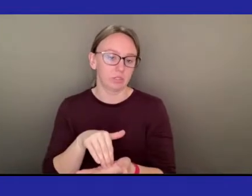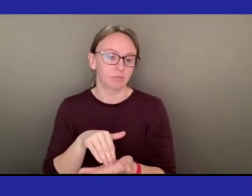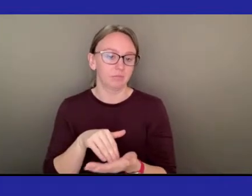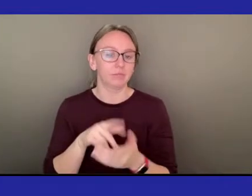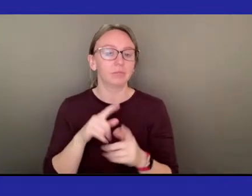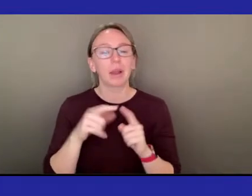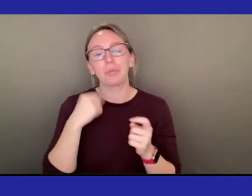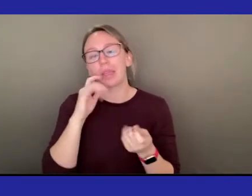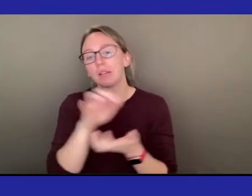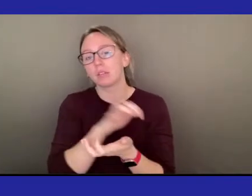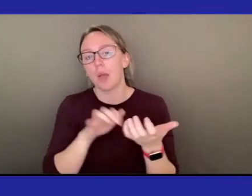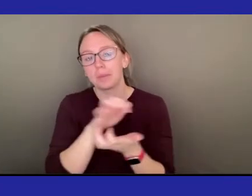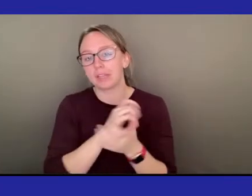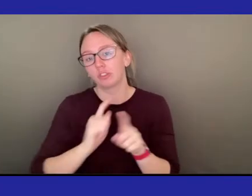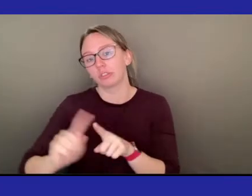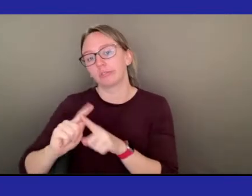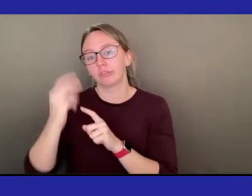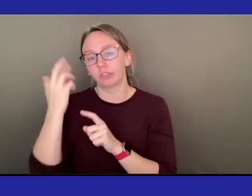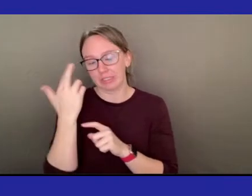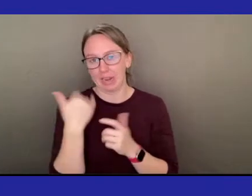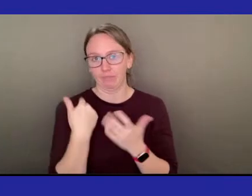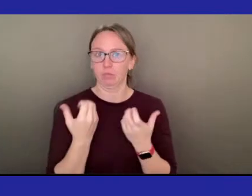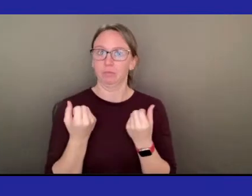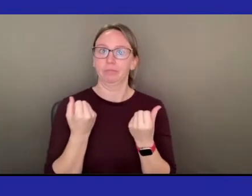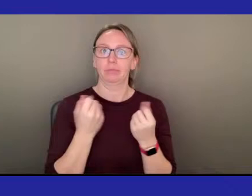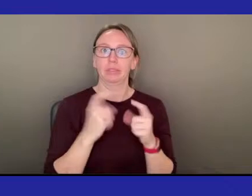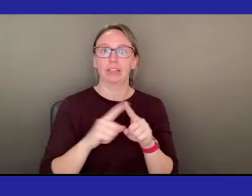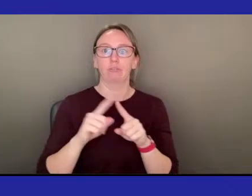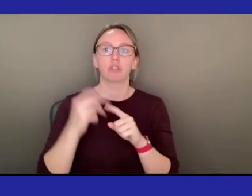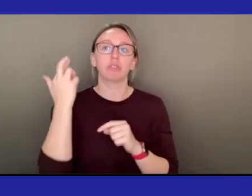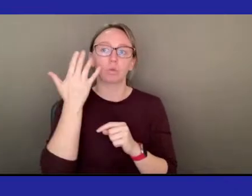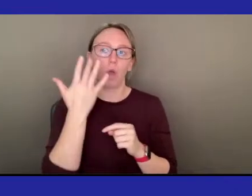reasons to use e-consult? Next.